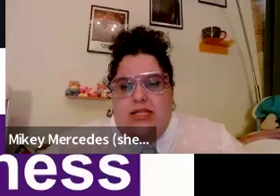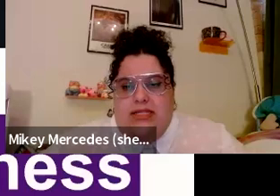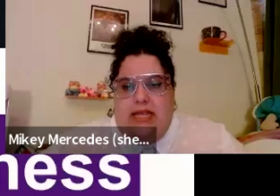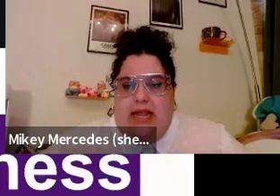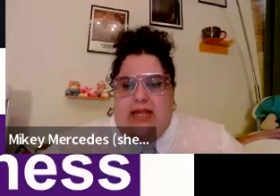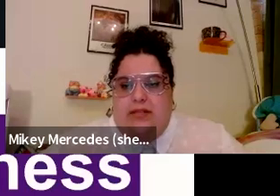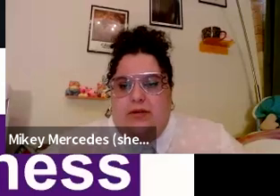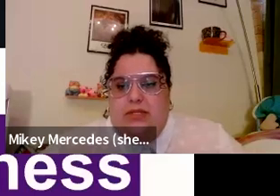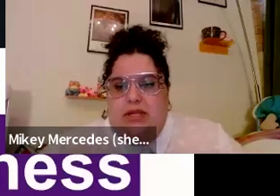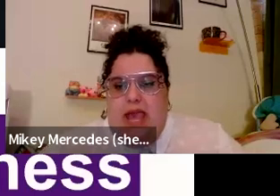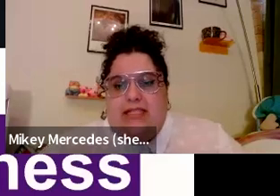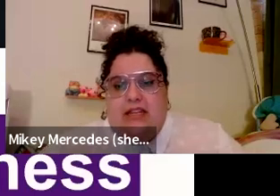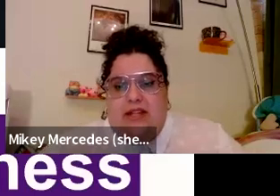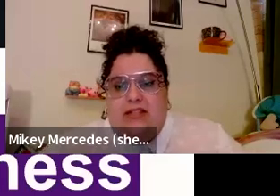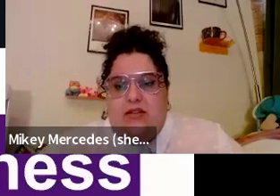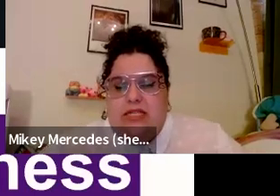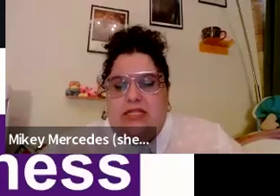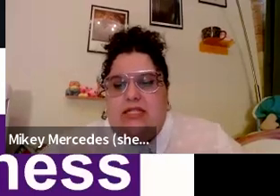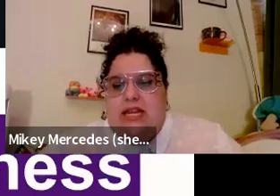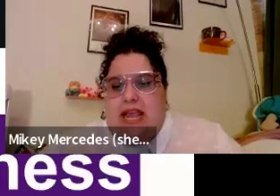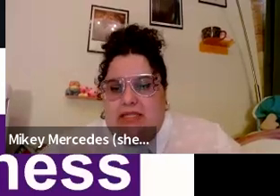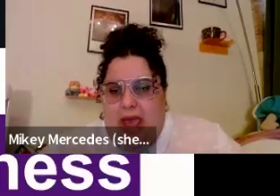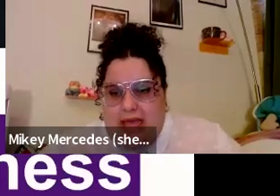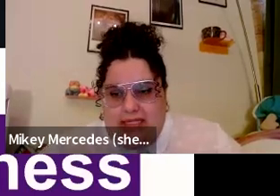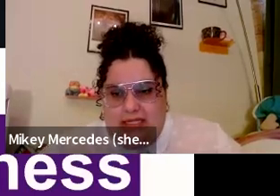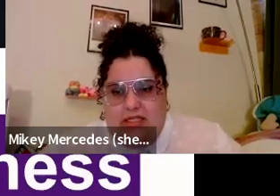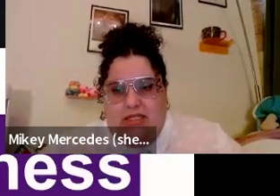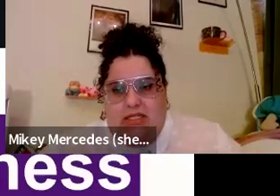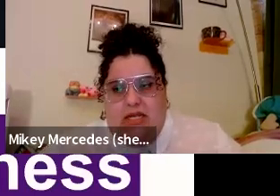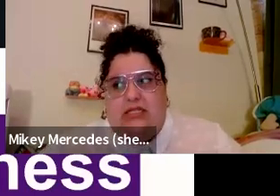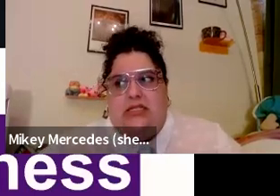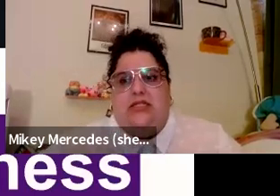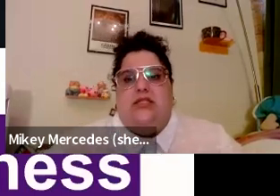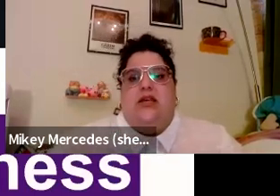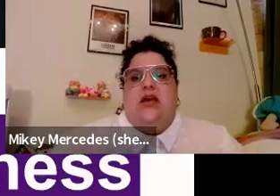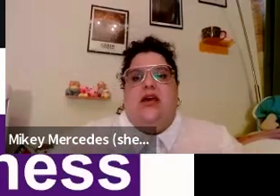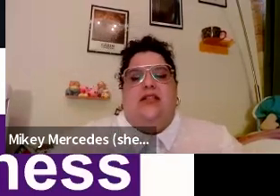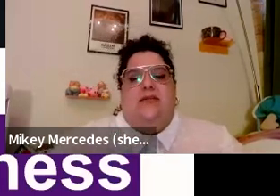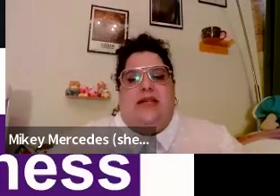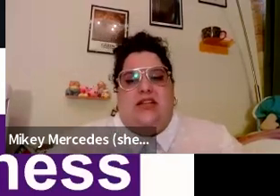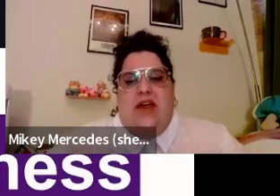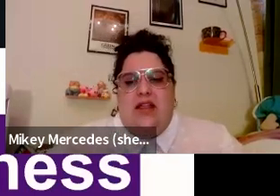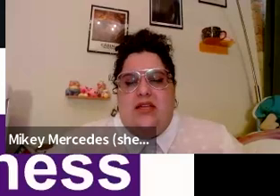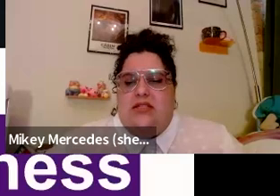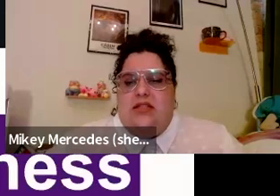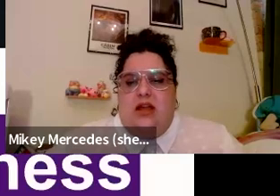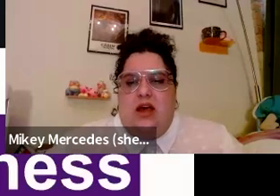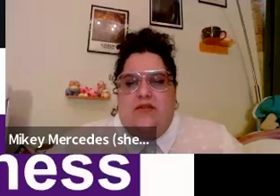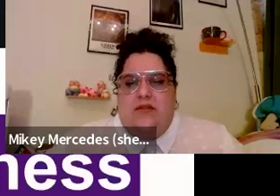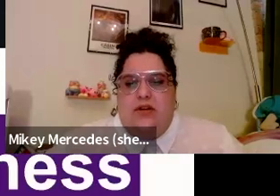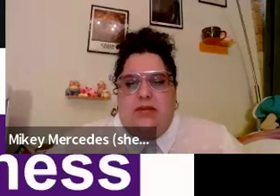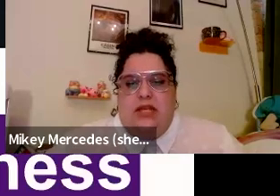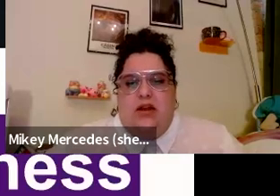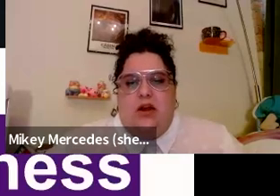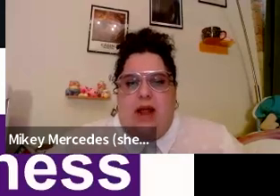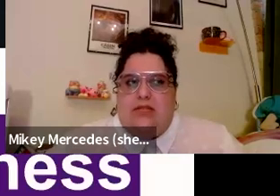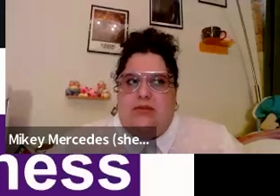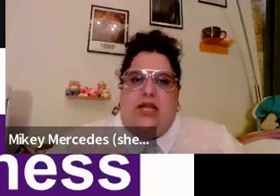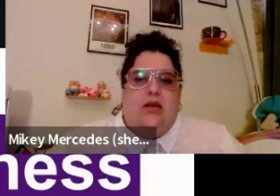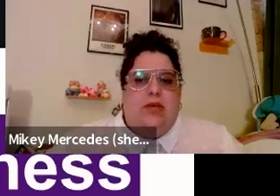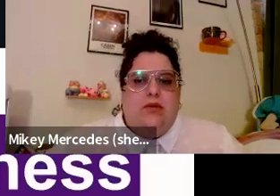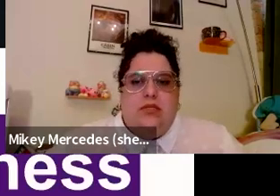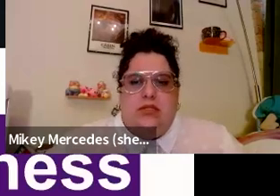began using a wheelchair on days when my mobility was especially limited, or days when I knew I would otherwise be